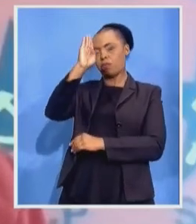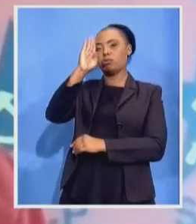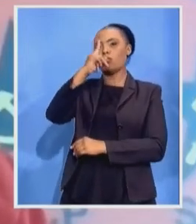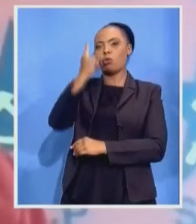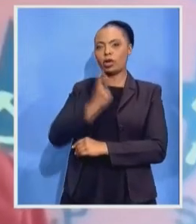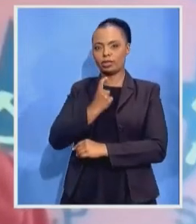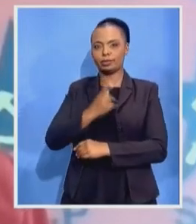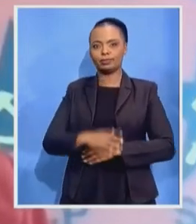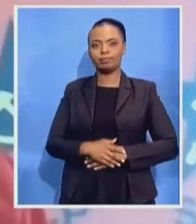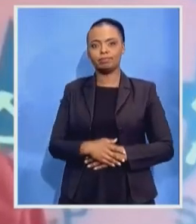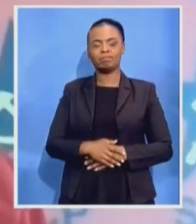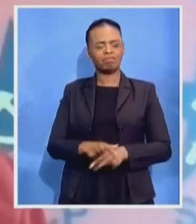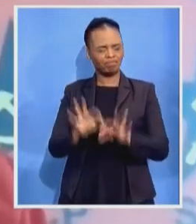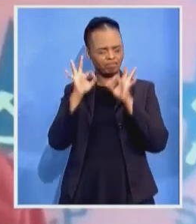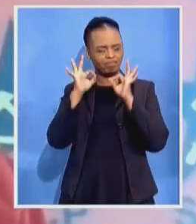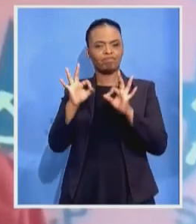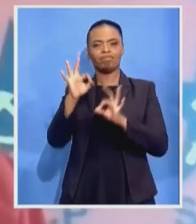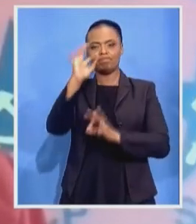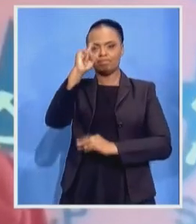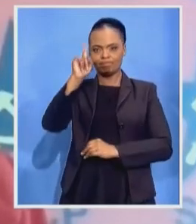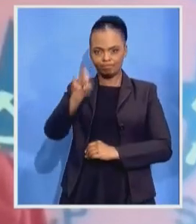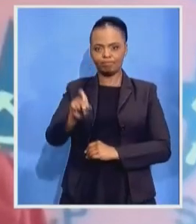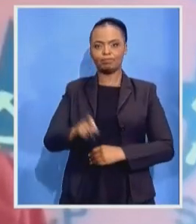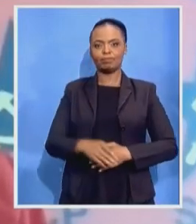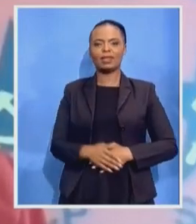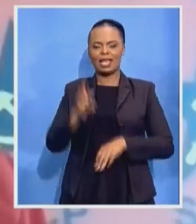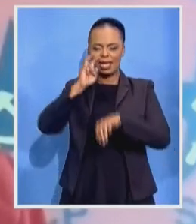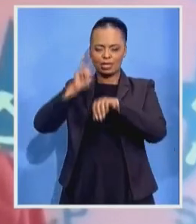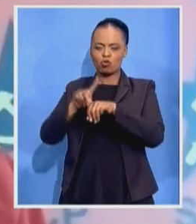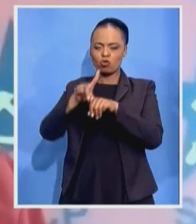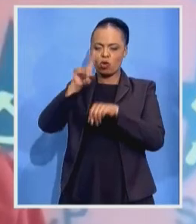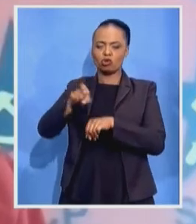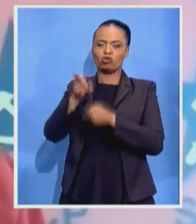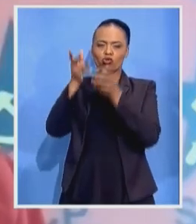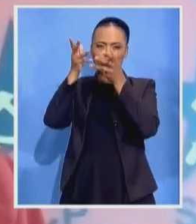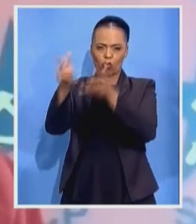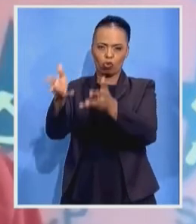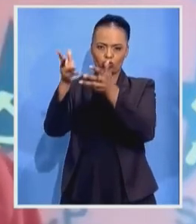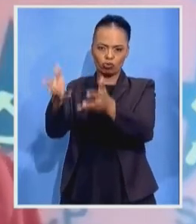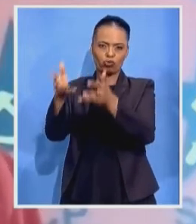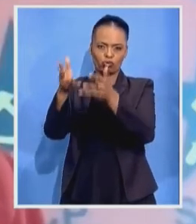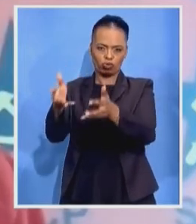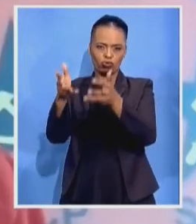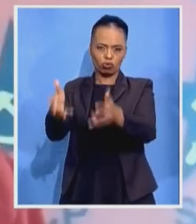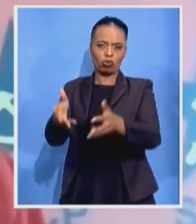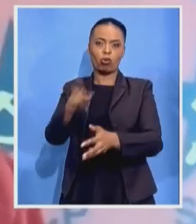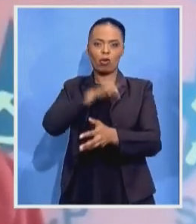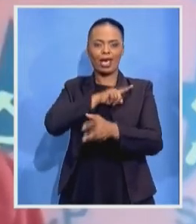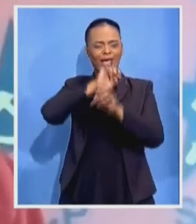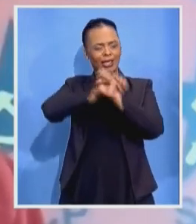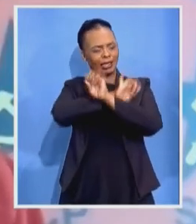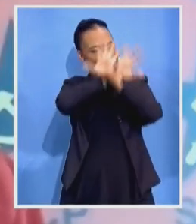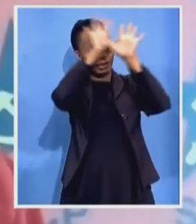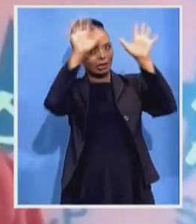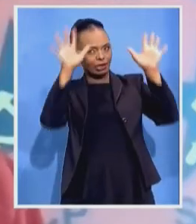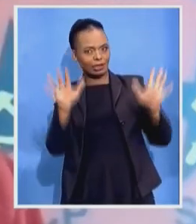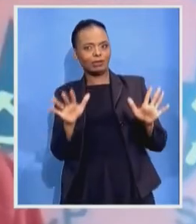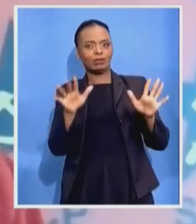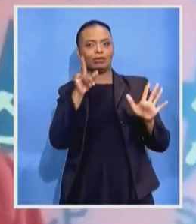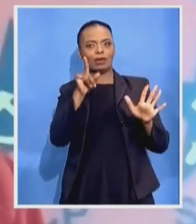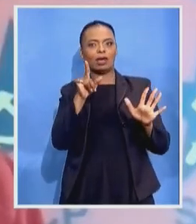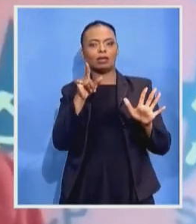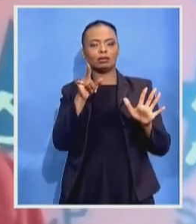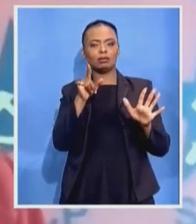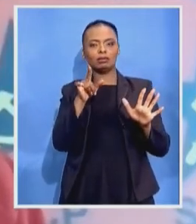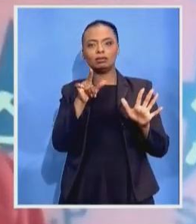questions that we need in order to clarify our stance or enhance what we say in